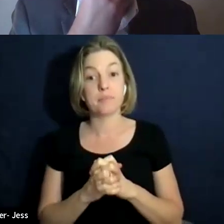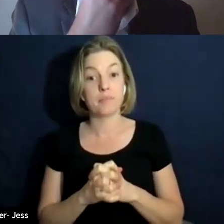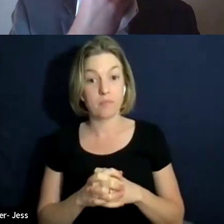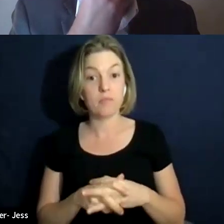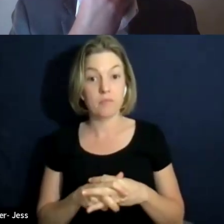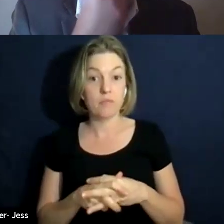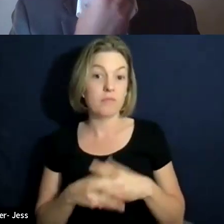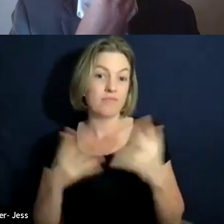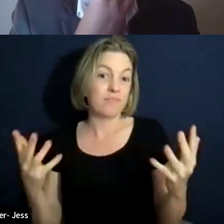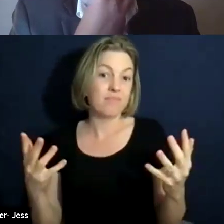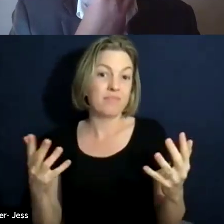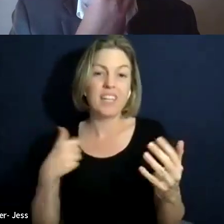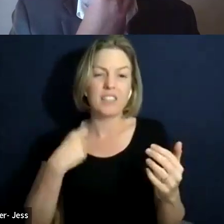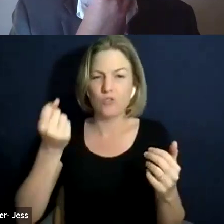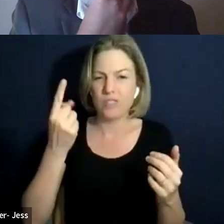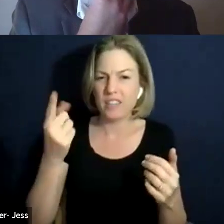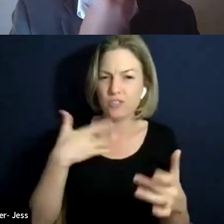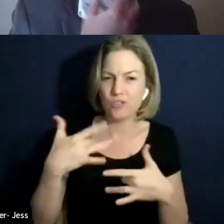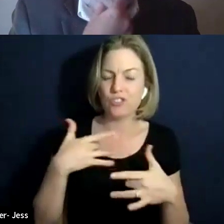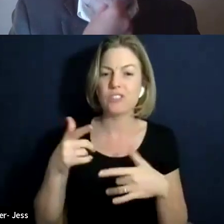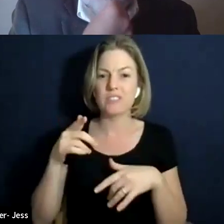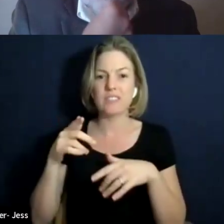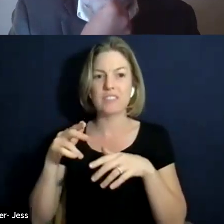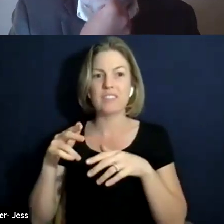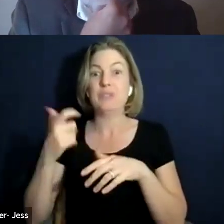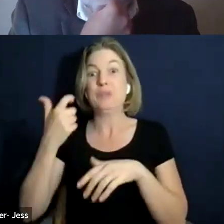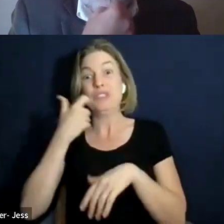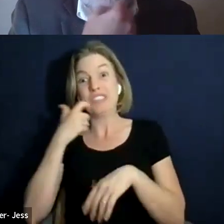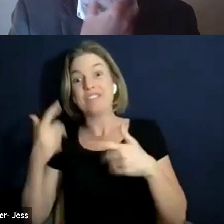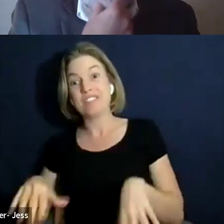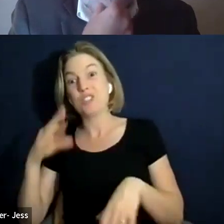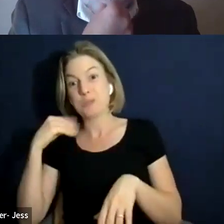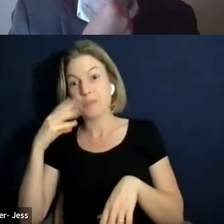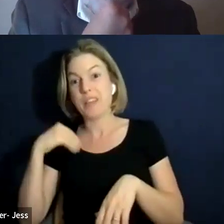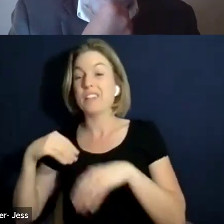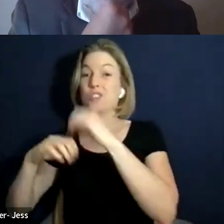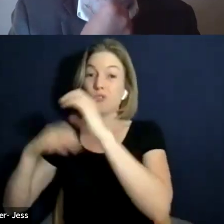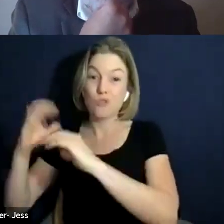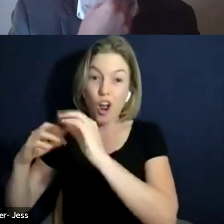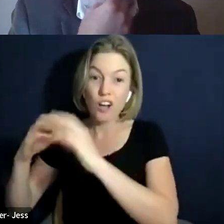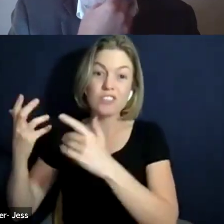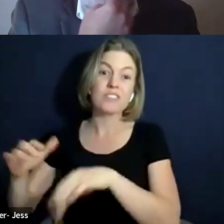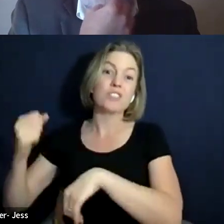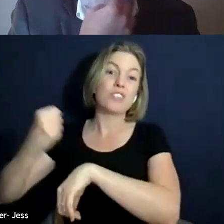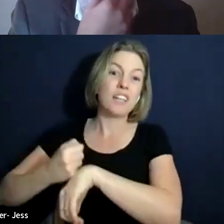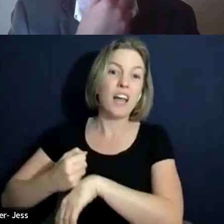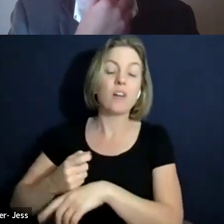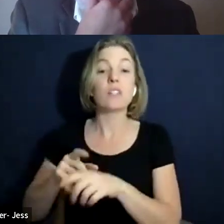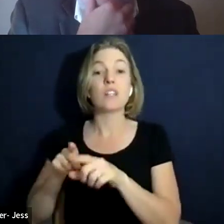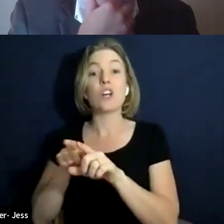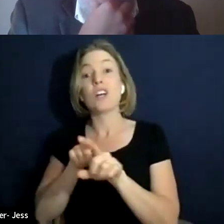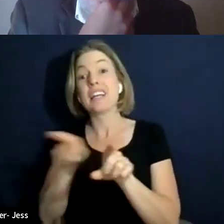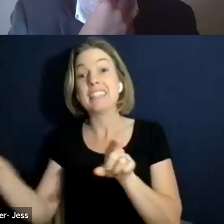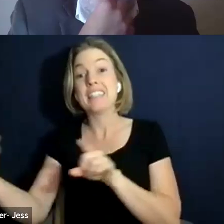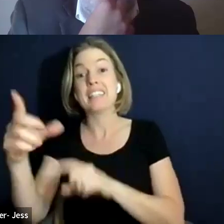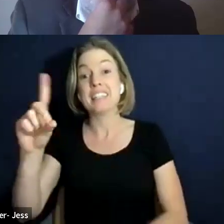And certainly hear your concerns about the path. You just live through that, kind of getting it shut down. The detour I don't think is